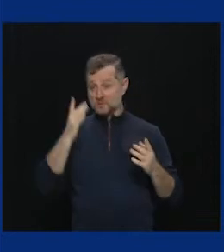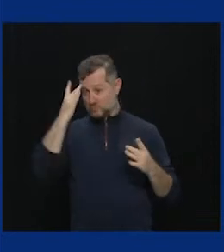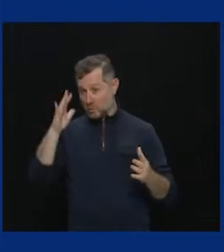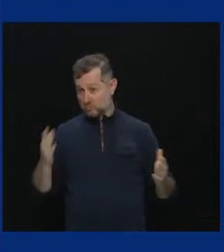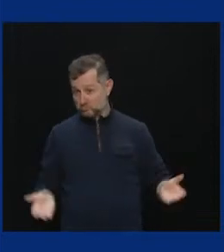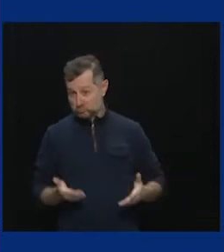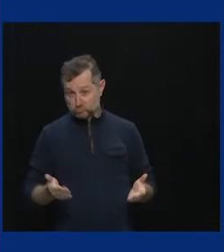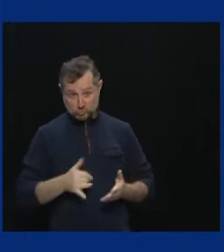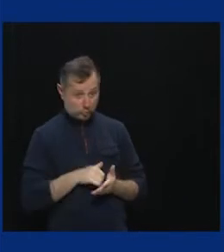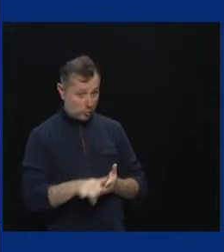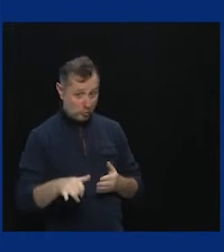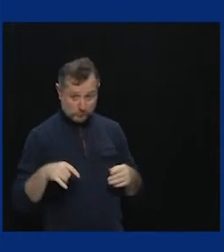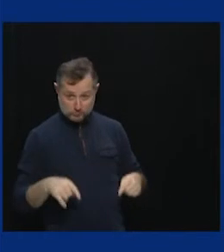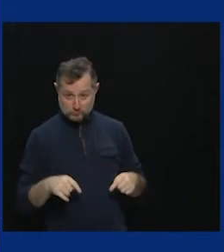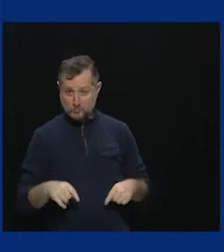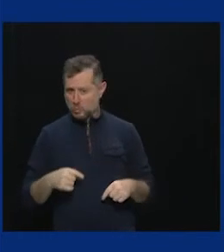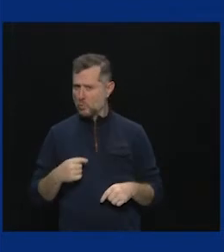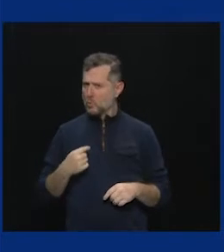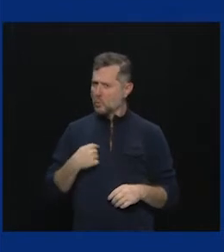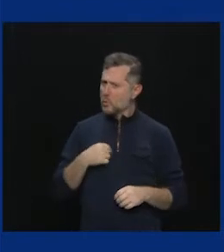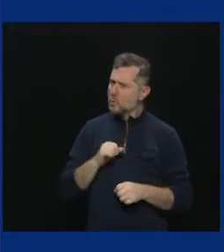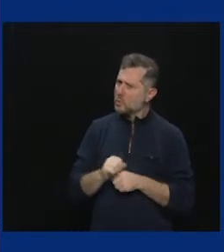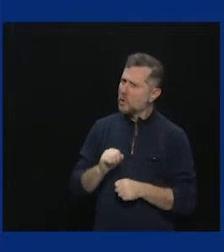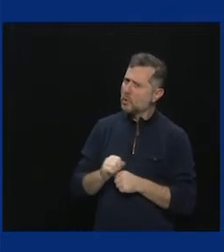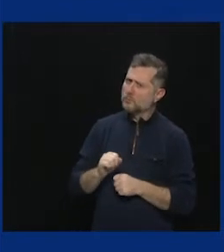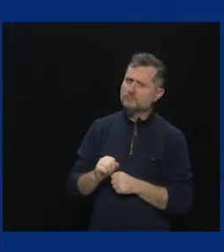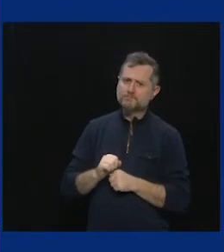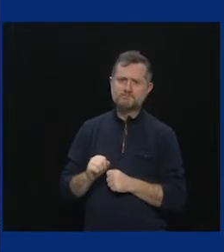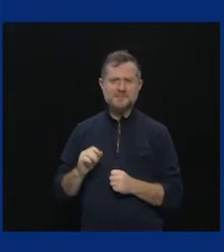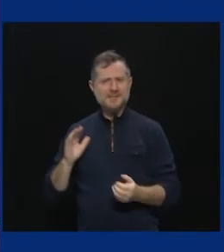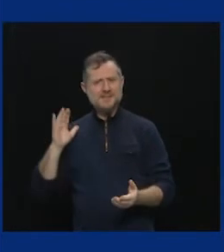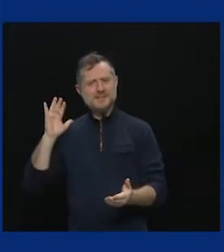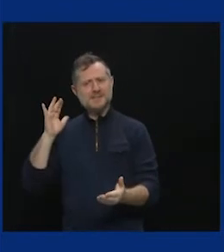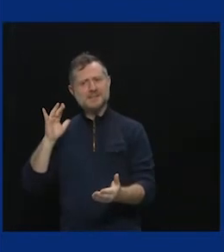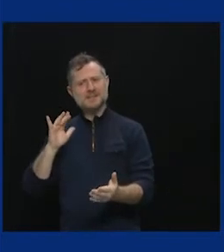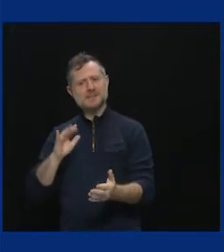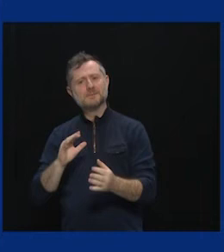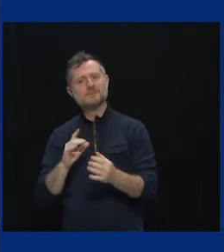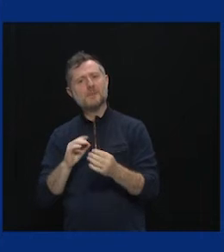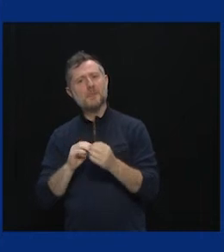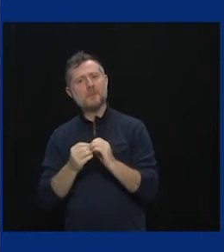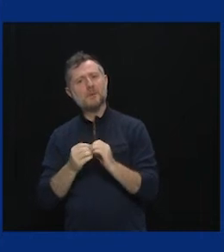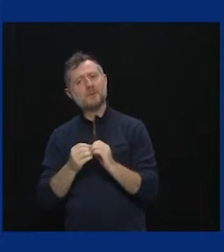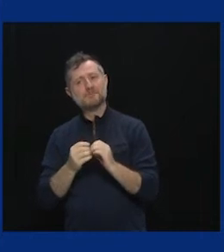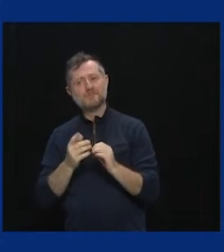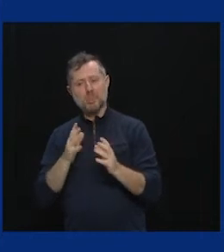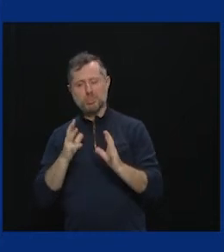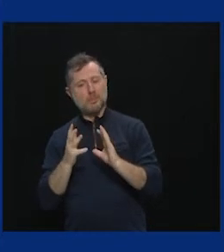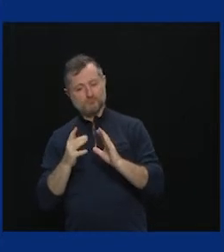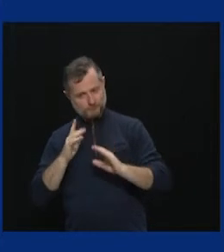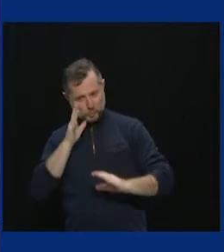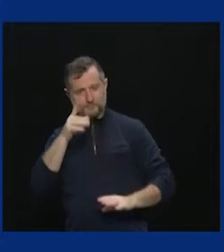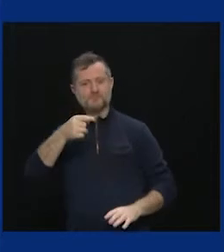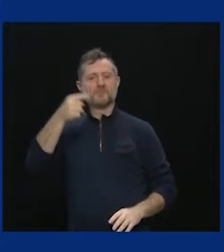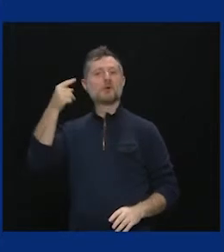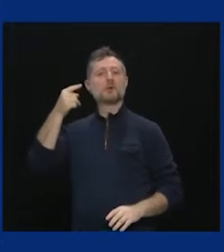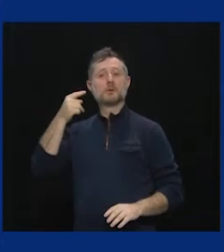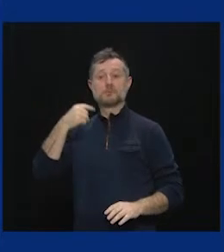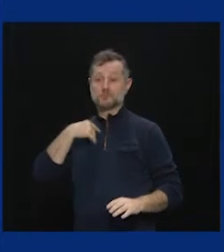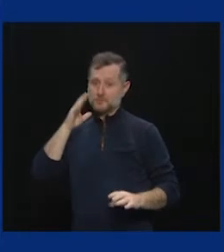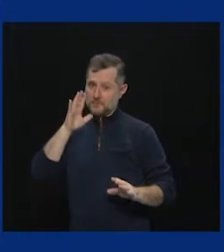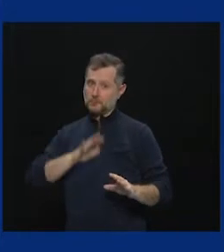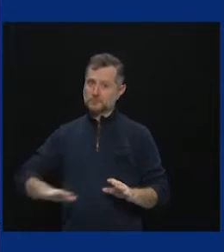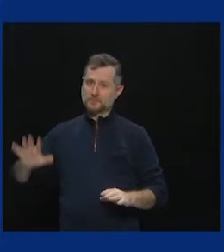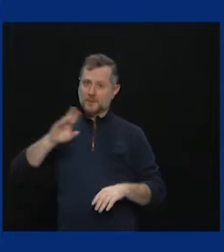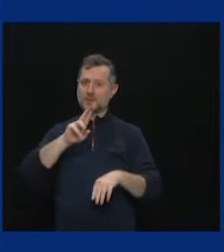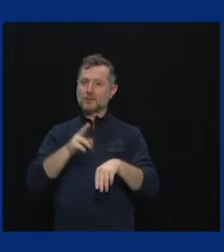worked awfully hard to drive down those numbers, and we will be among the first in the nation to declare the end of this pandemic. When that day comes, I will celebrate like